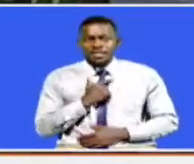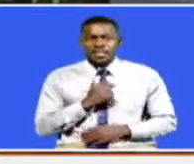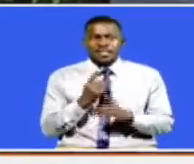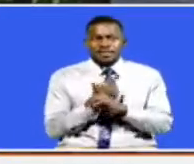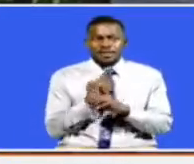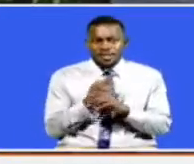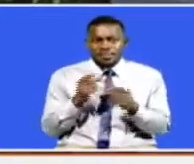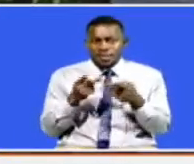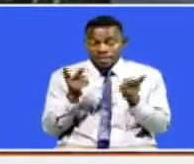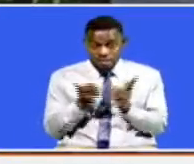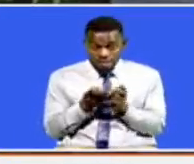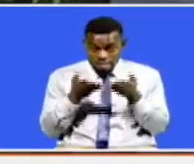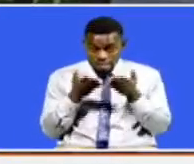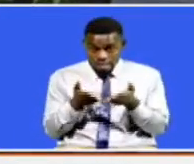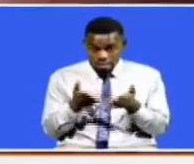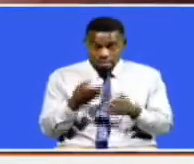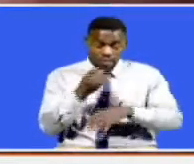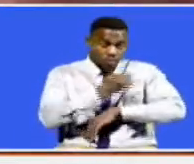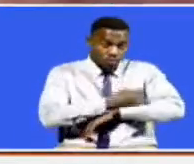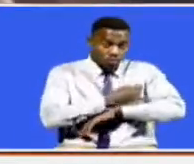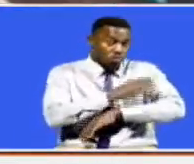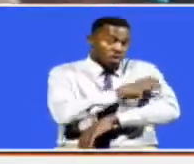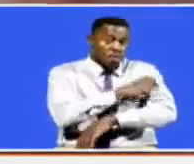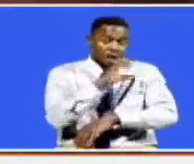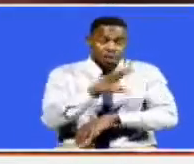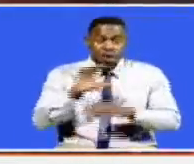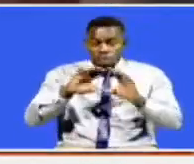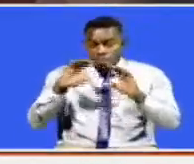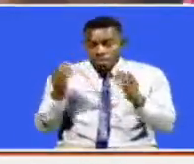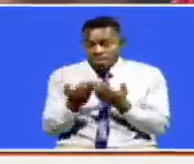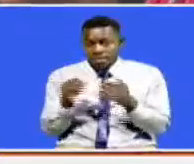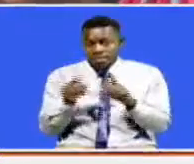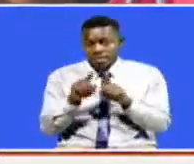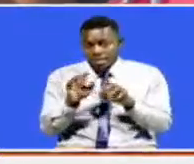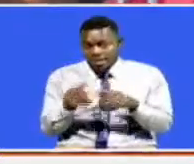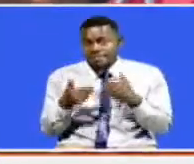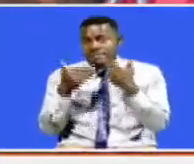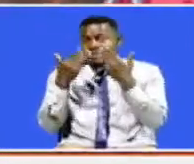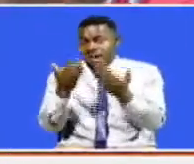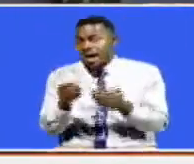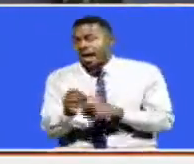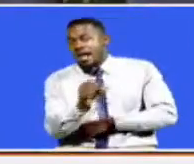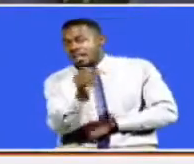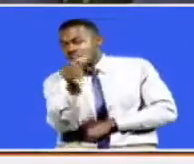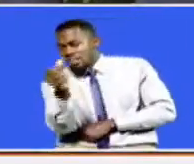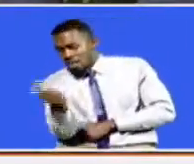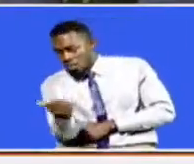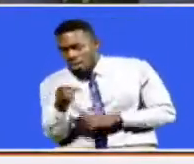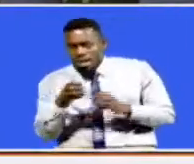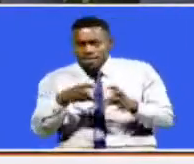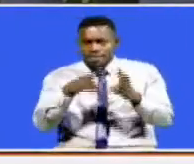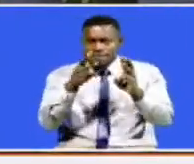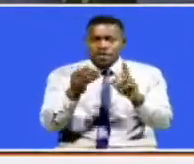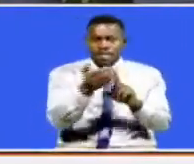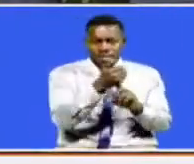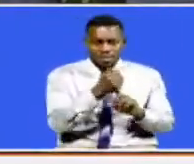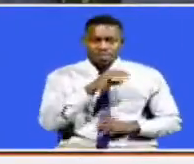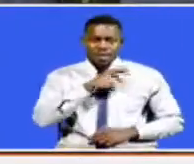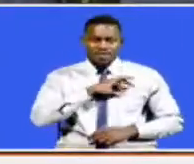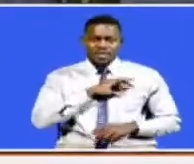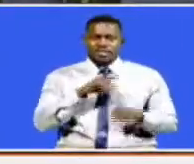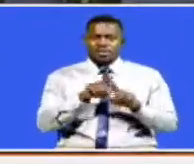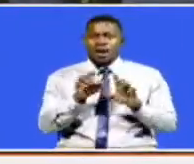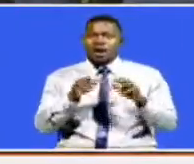the community and try to provide them with alternative sources of livelihood, how they can